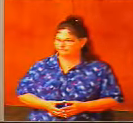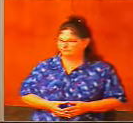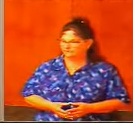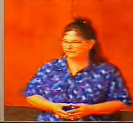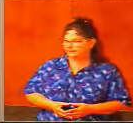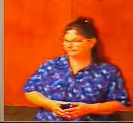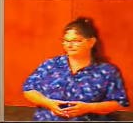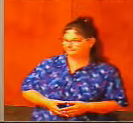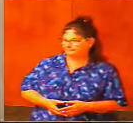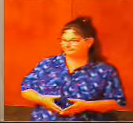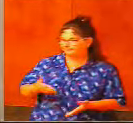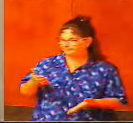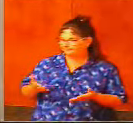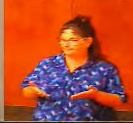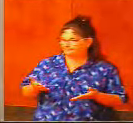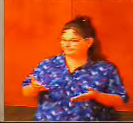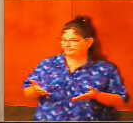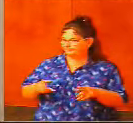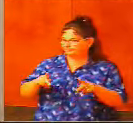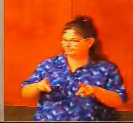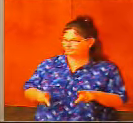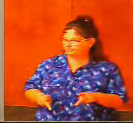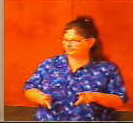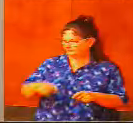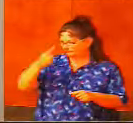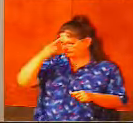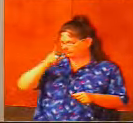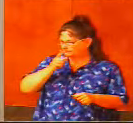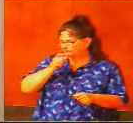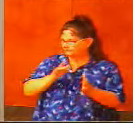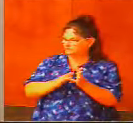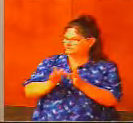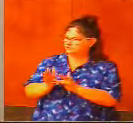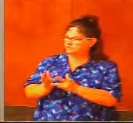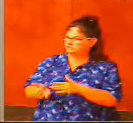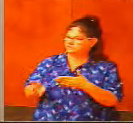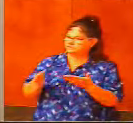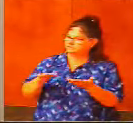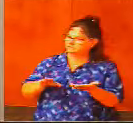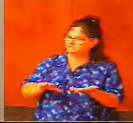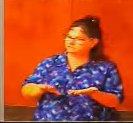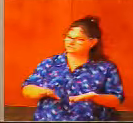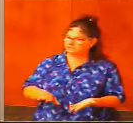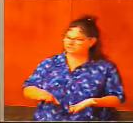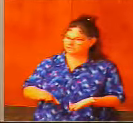It may be that a person for whom Jesus died